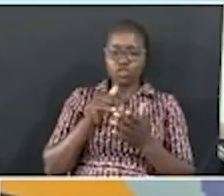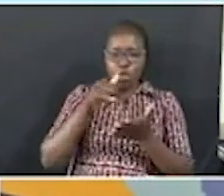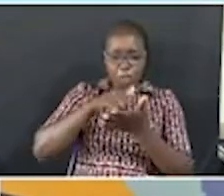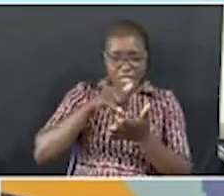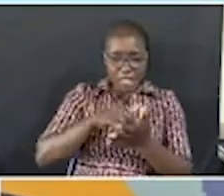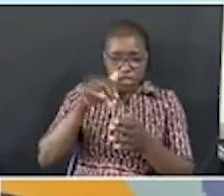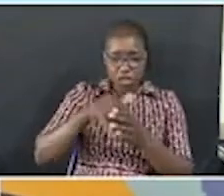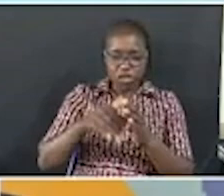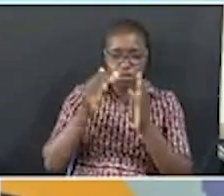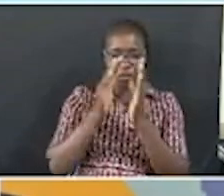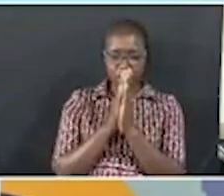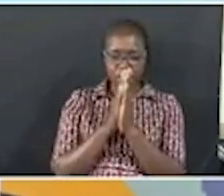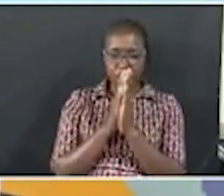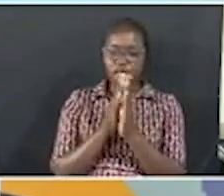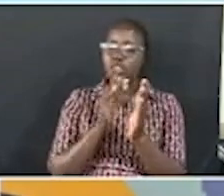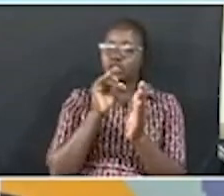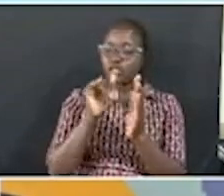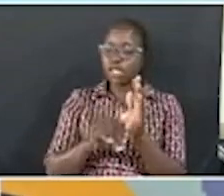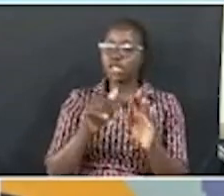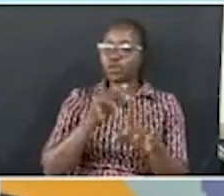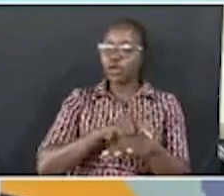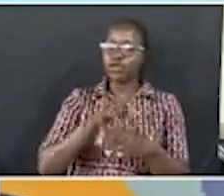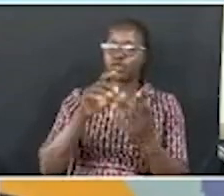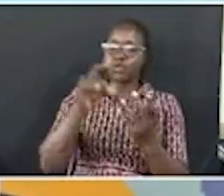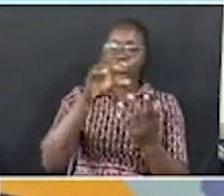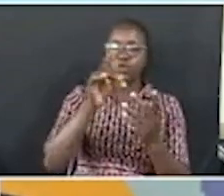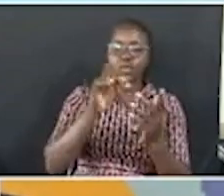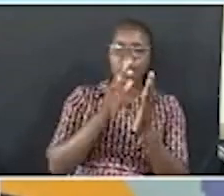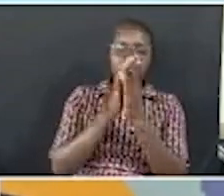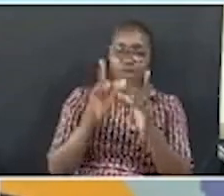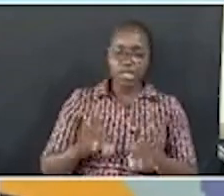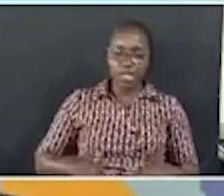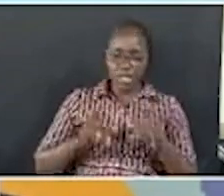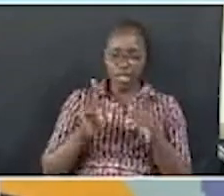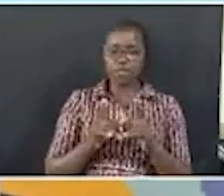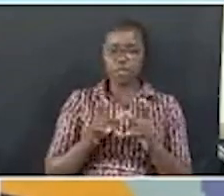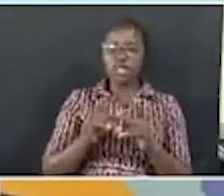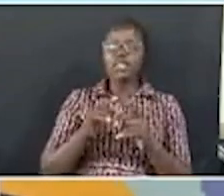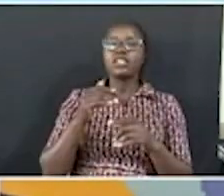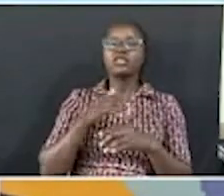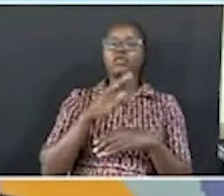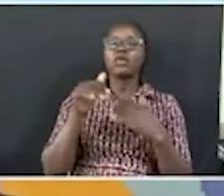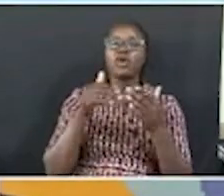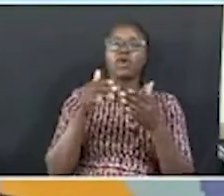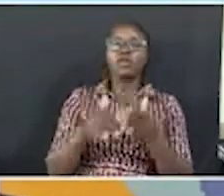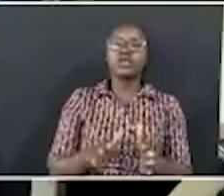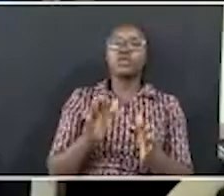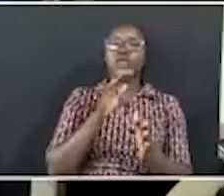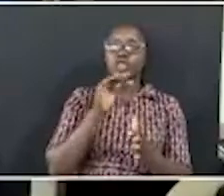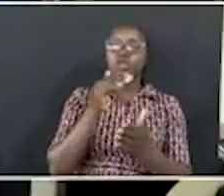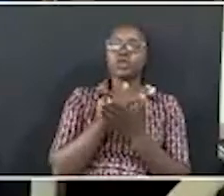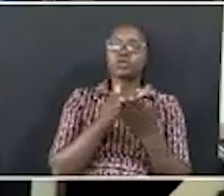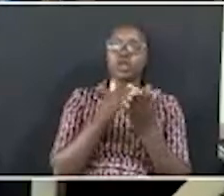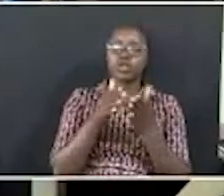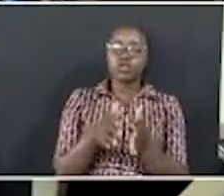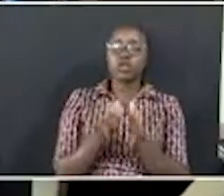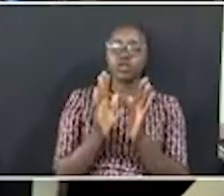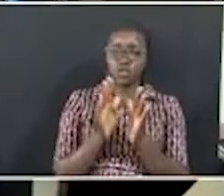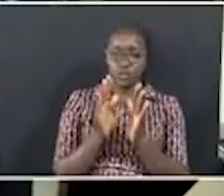prayer. That when we choose a prayer life, it will be all the way and not part of the